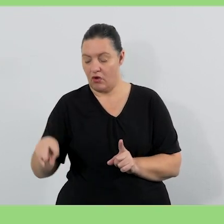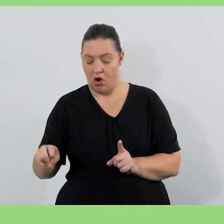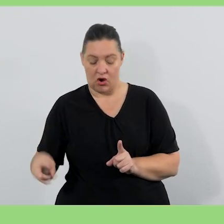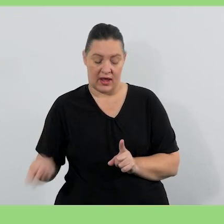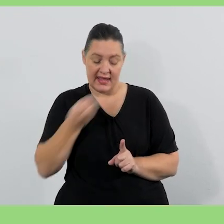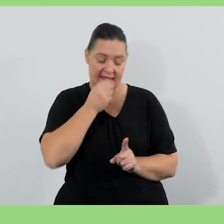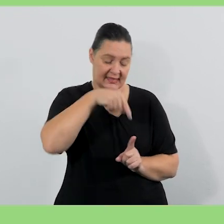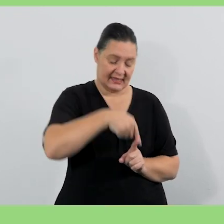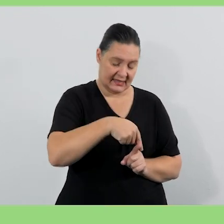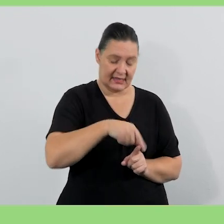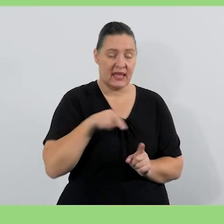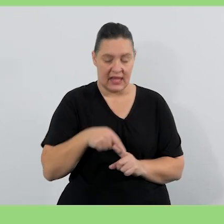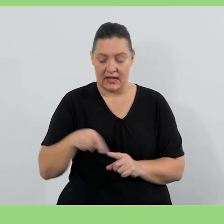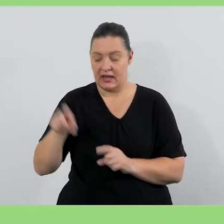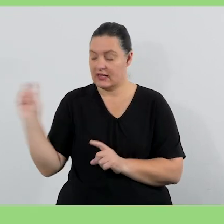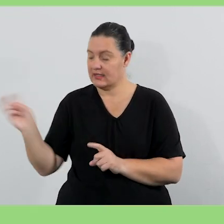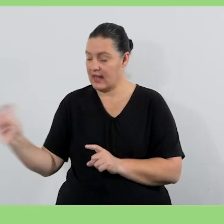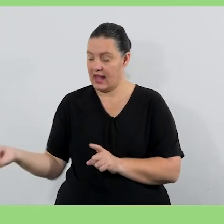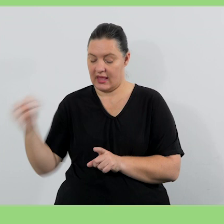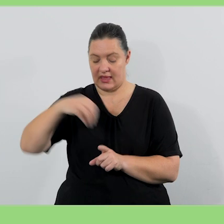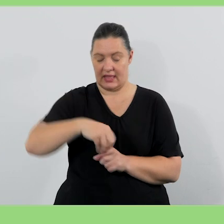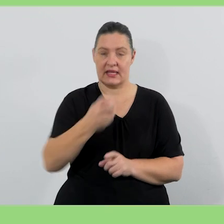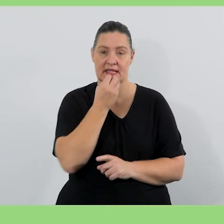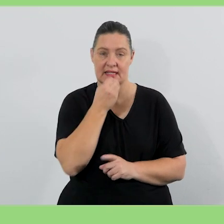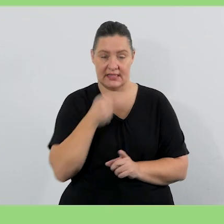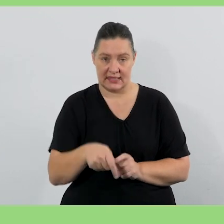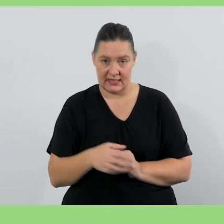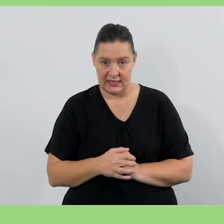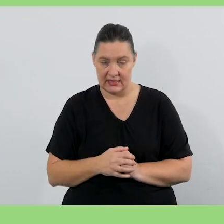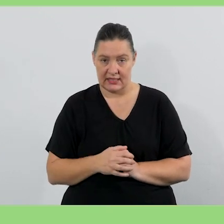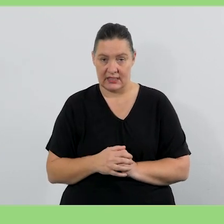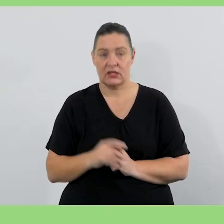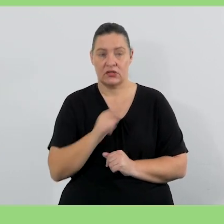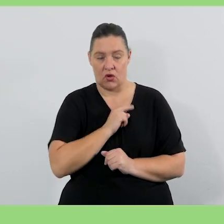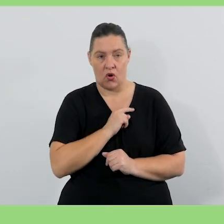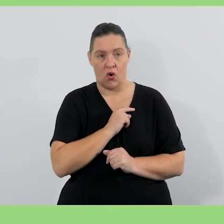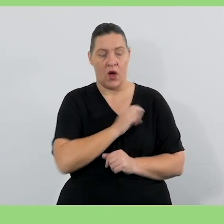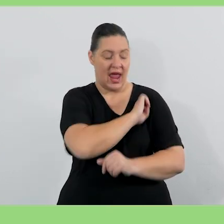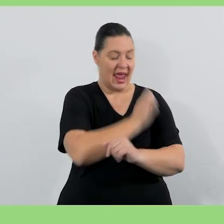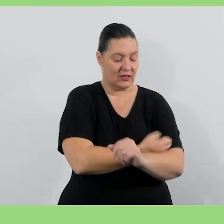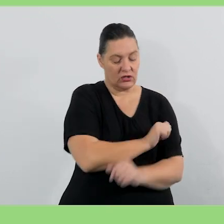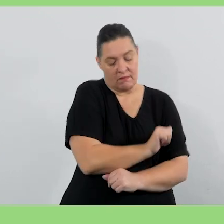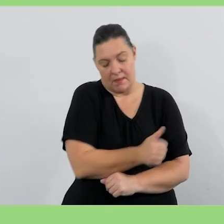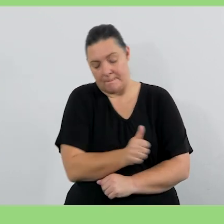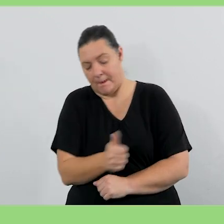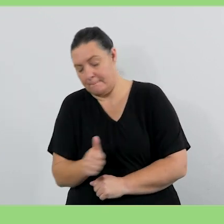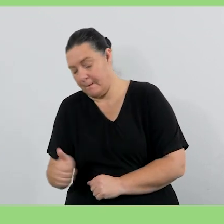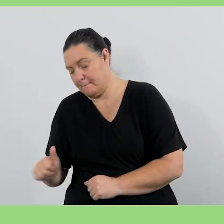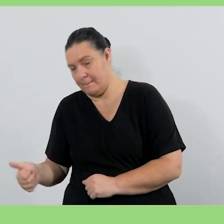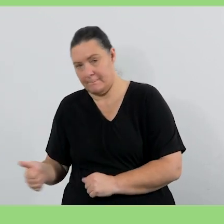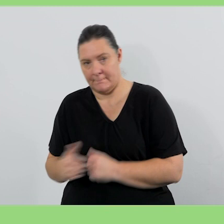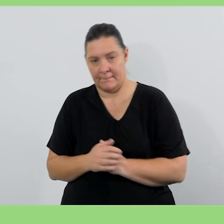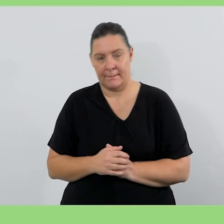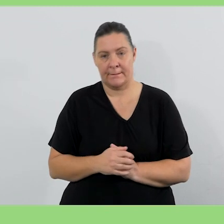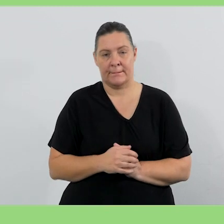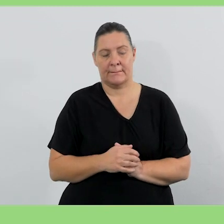then eaten by the frog. The frog is then eaten by the snake. So that is the interaction